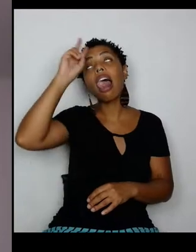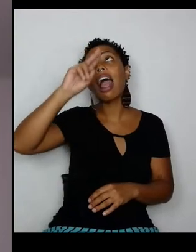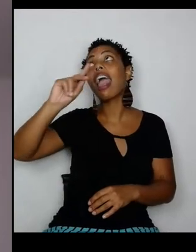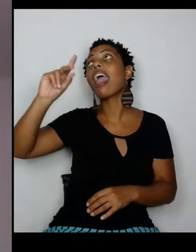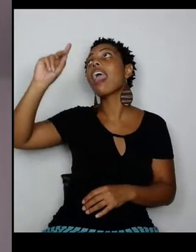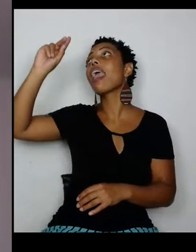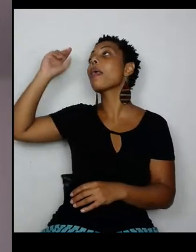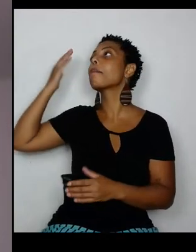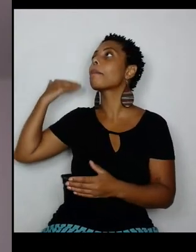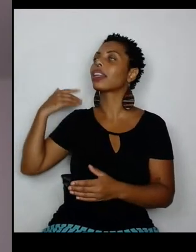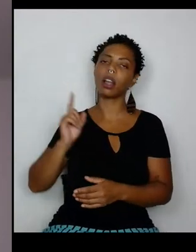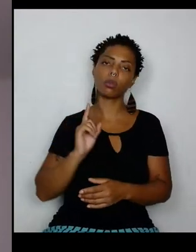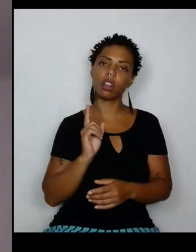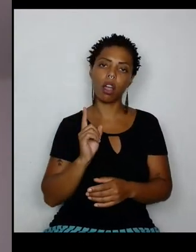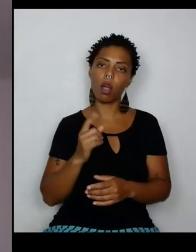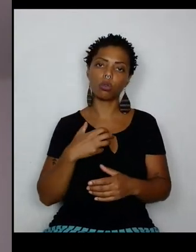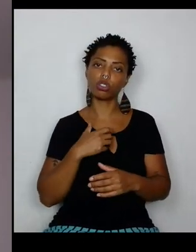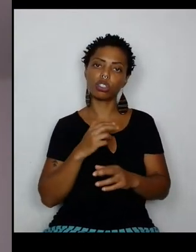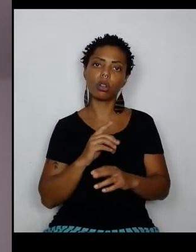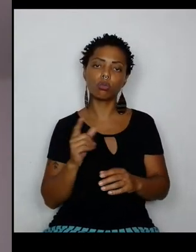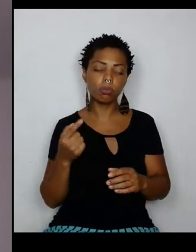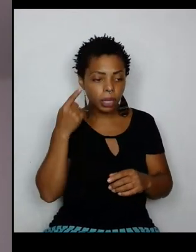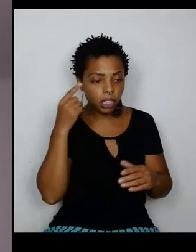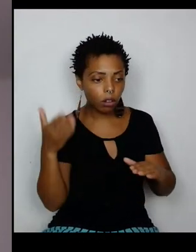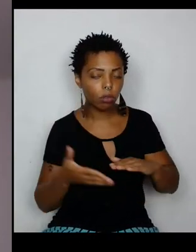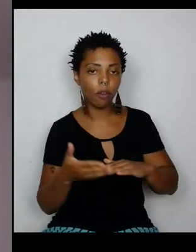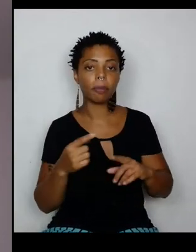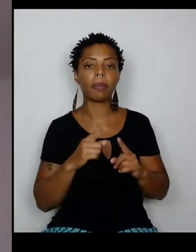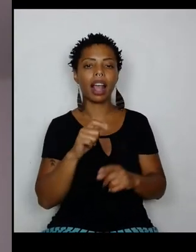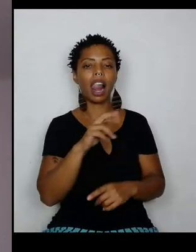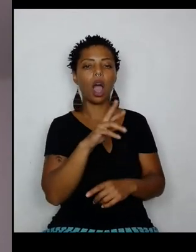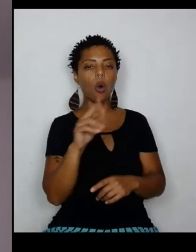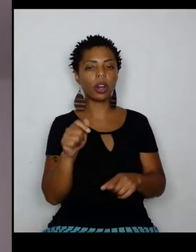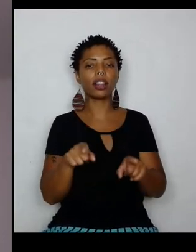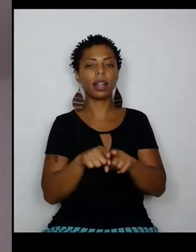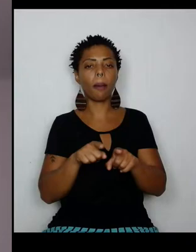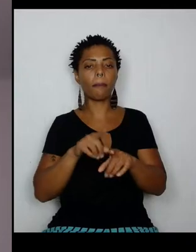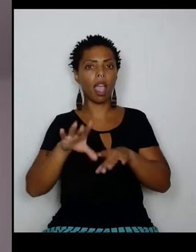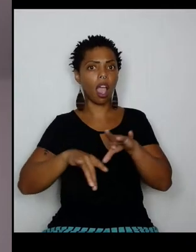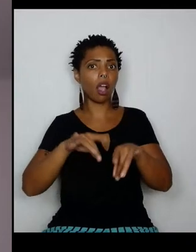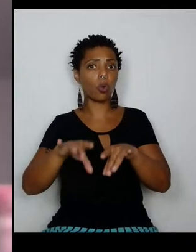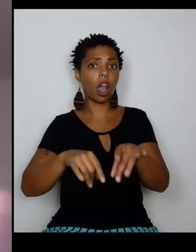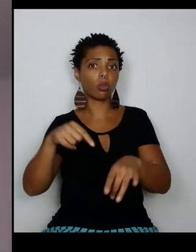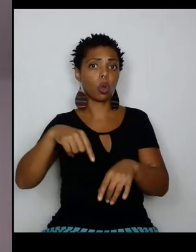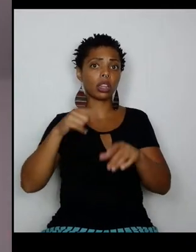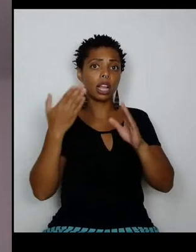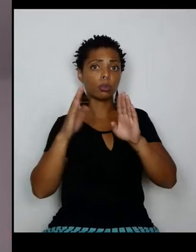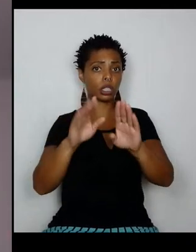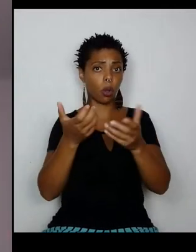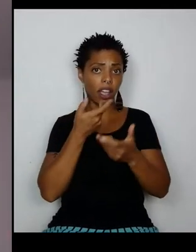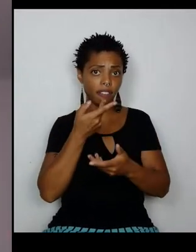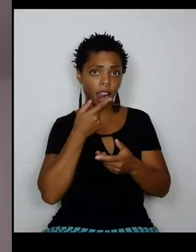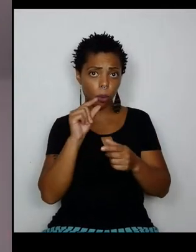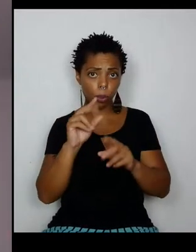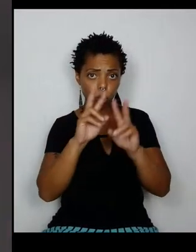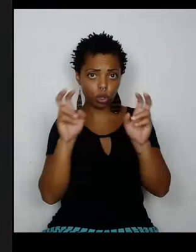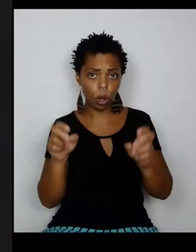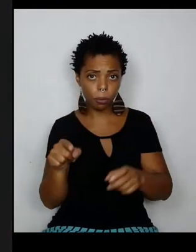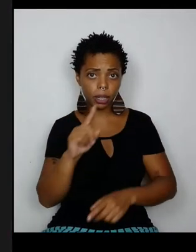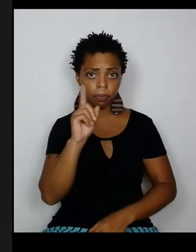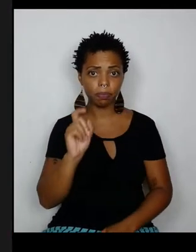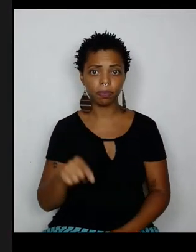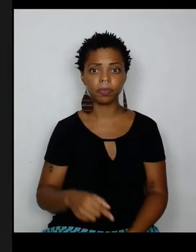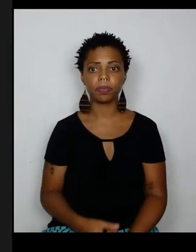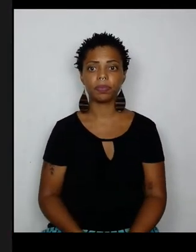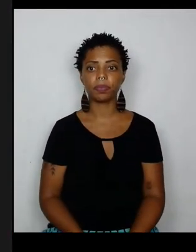we don't want to go into nostalgia maybe laura who will also be creating the exhibit can give us some